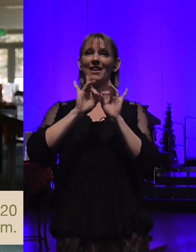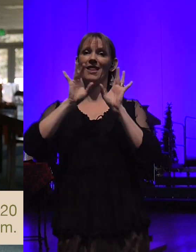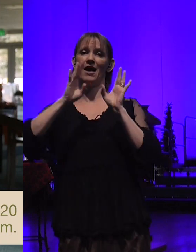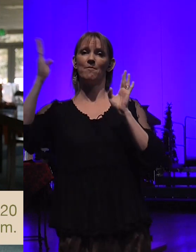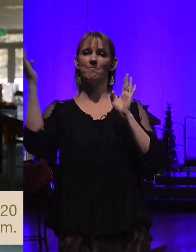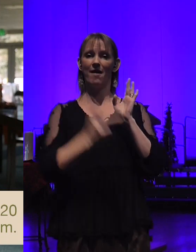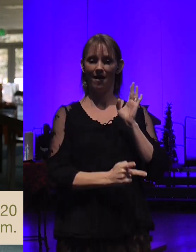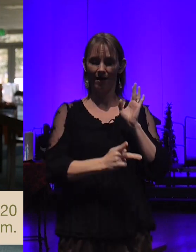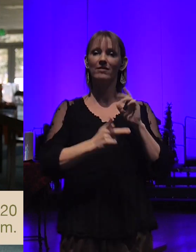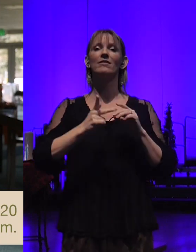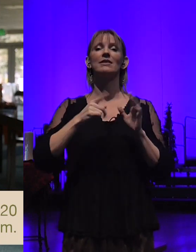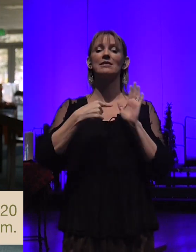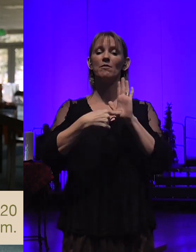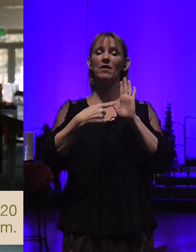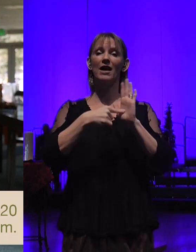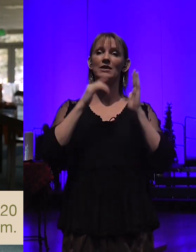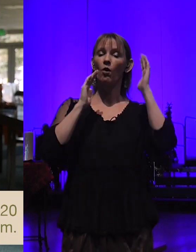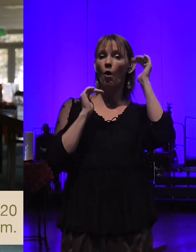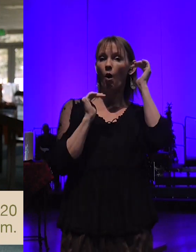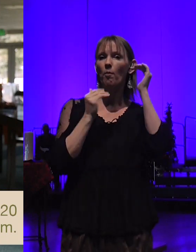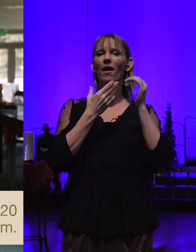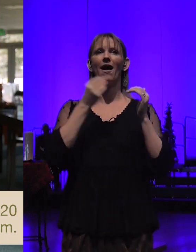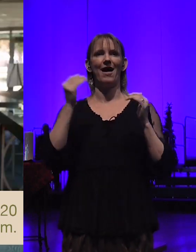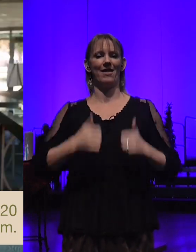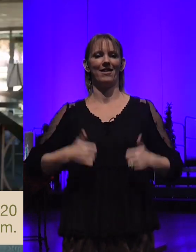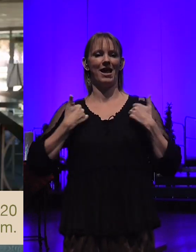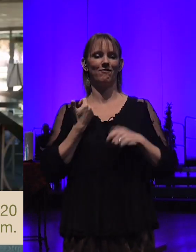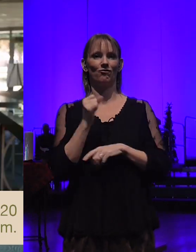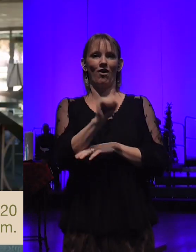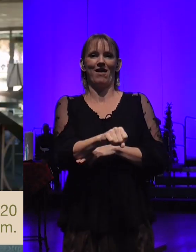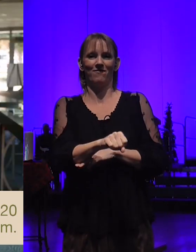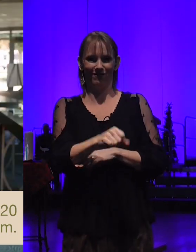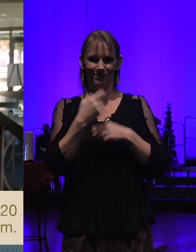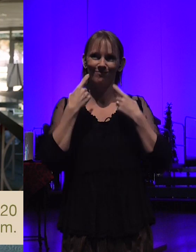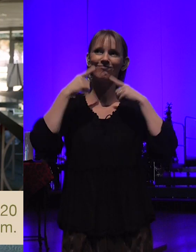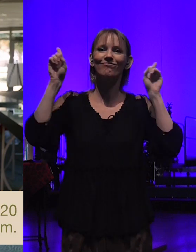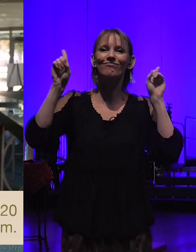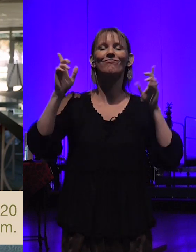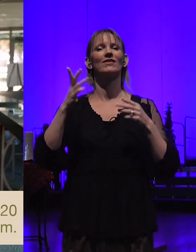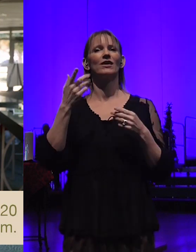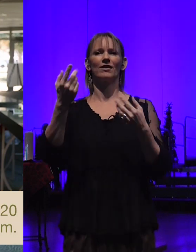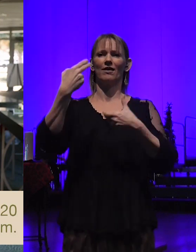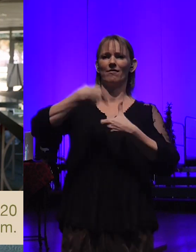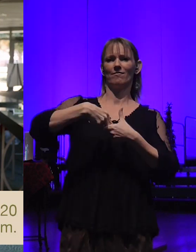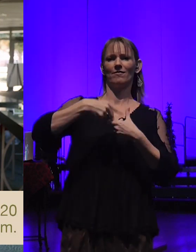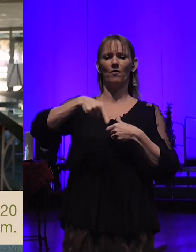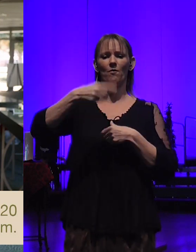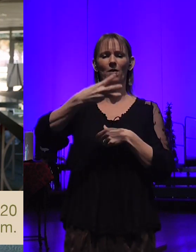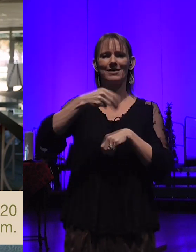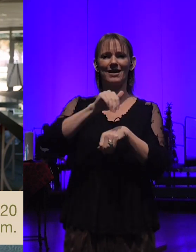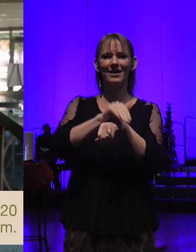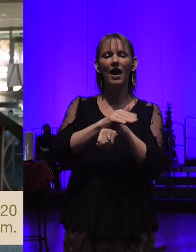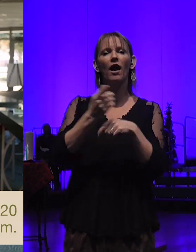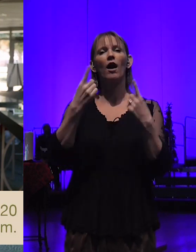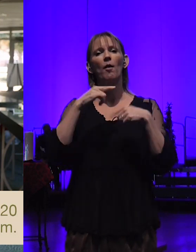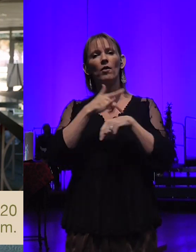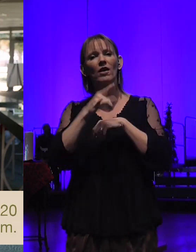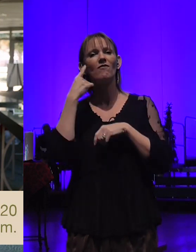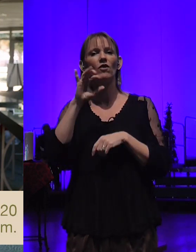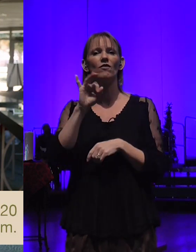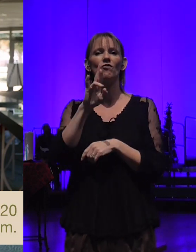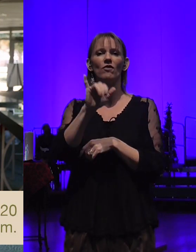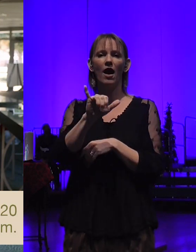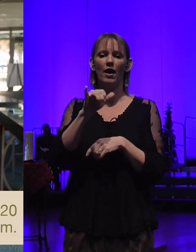return, symbolizing hope and the triumph of life. Join us this Wednesday night and come early for fry bread, and